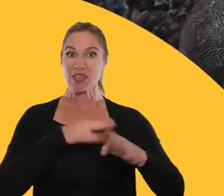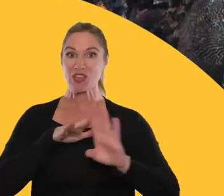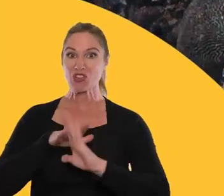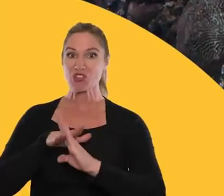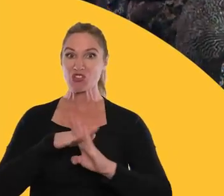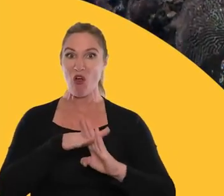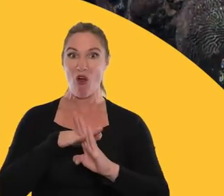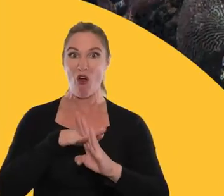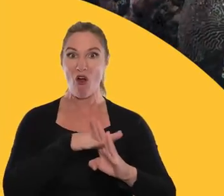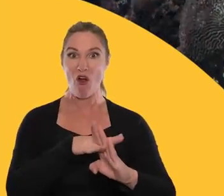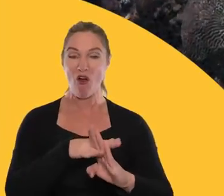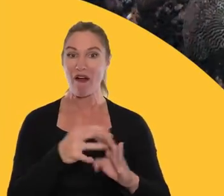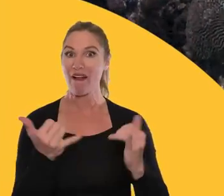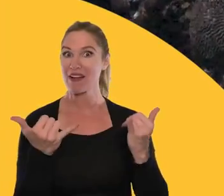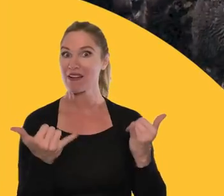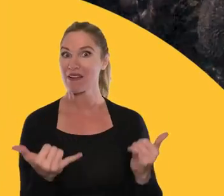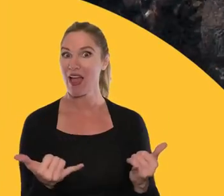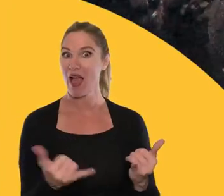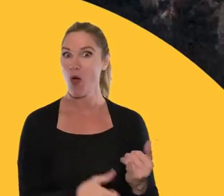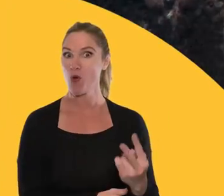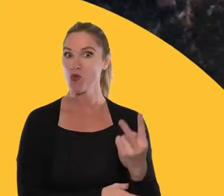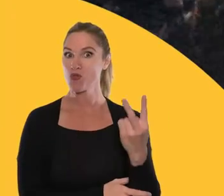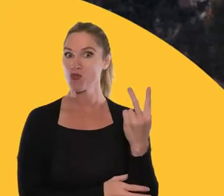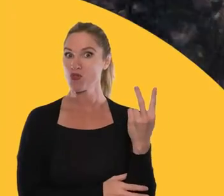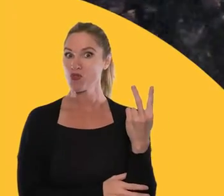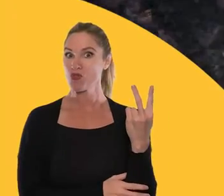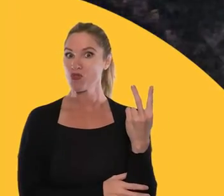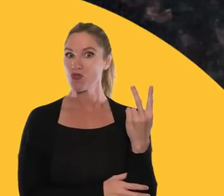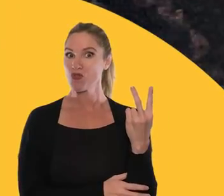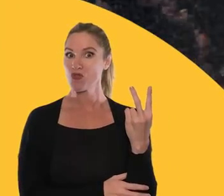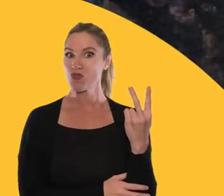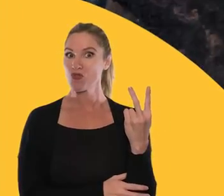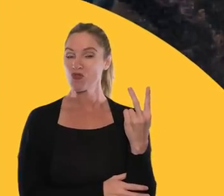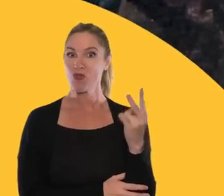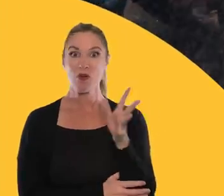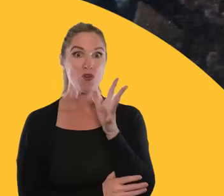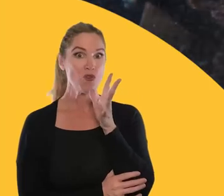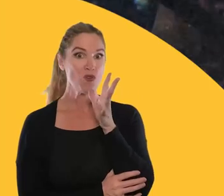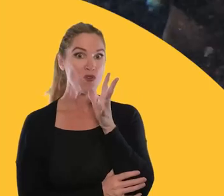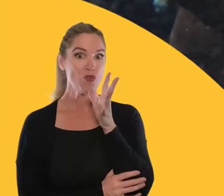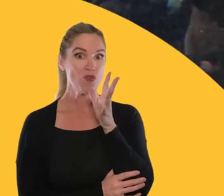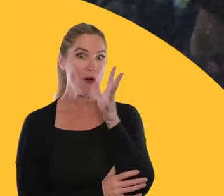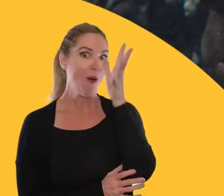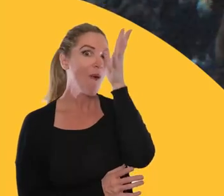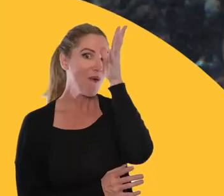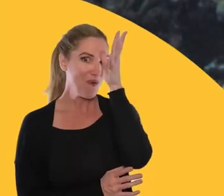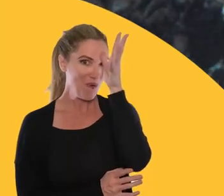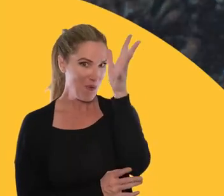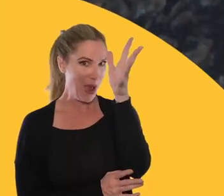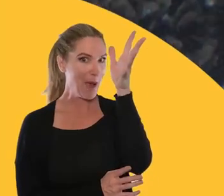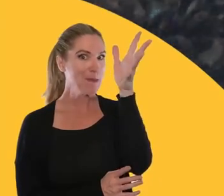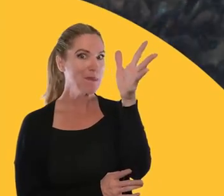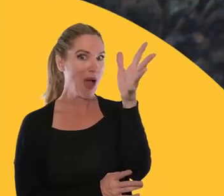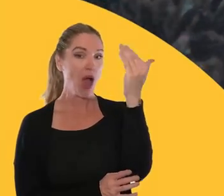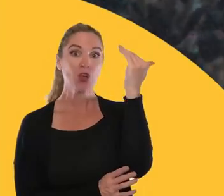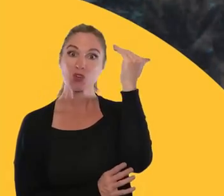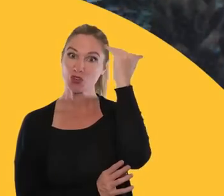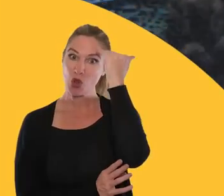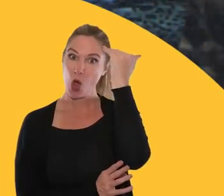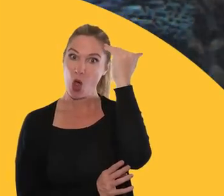baby shark, now we're down to two. Grandma knows,